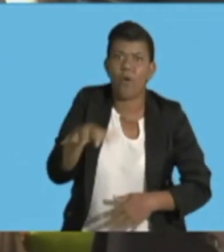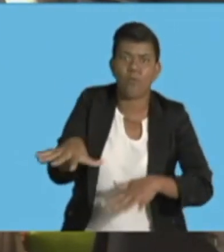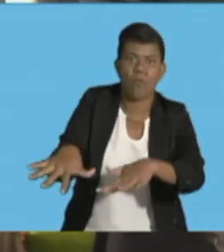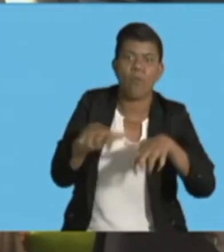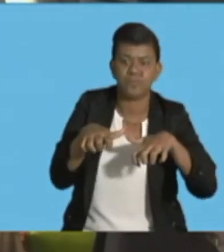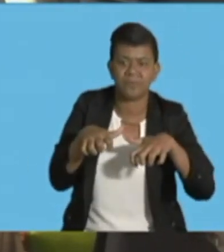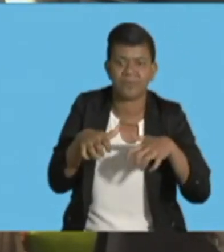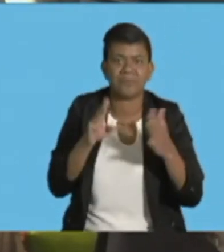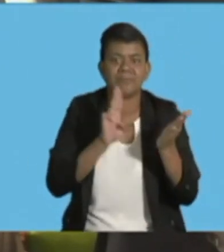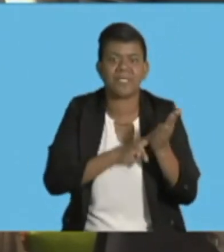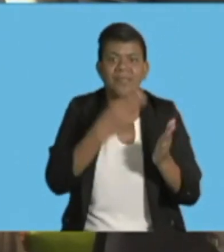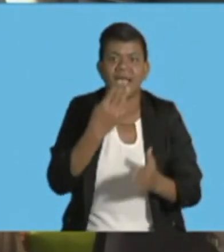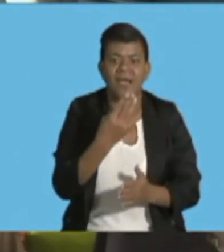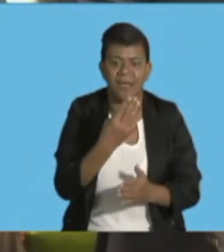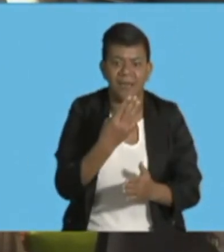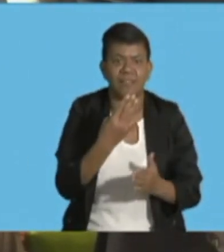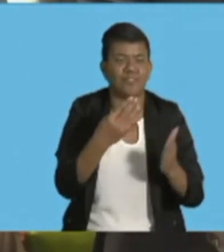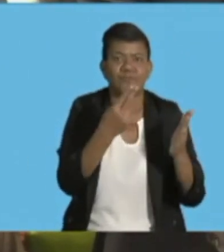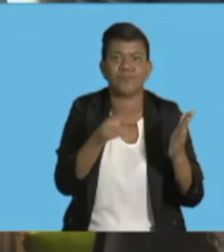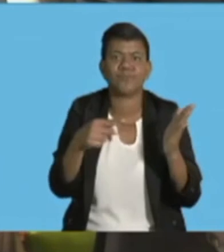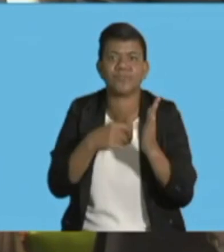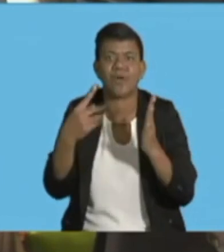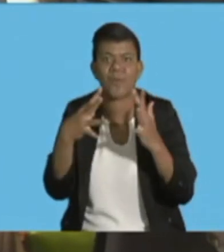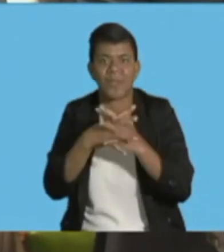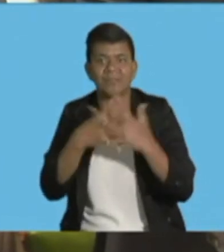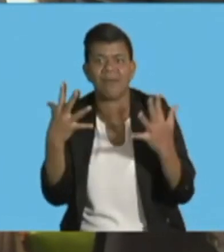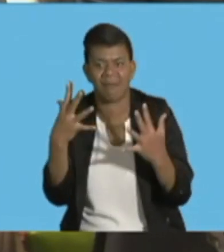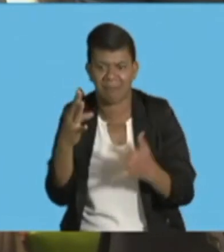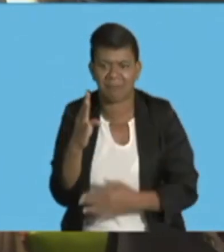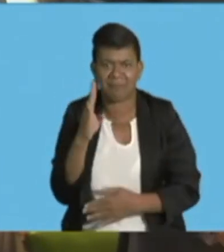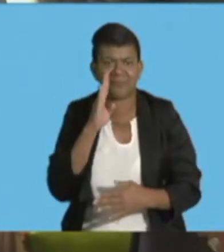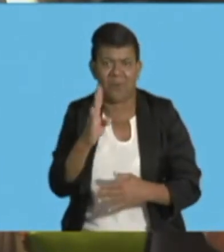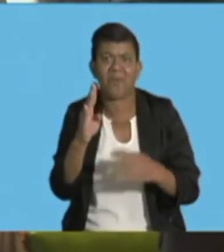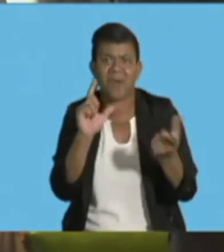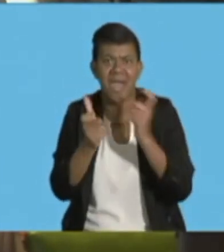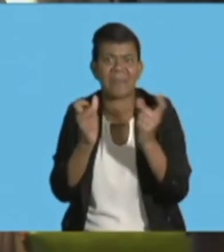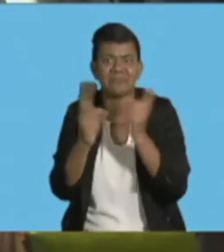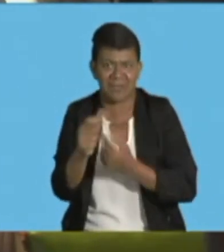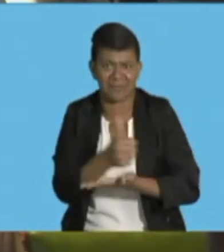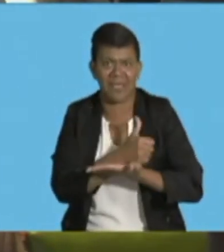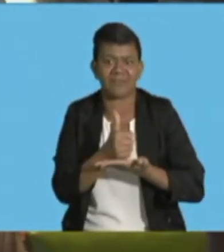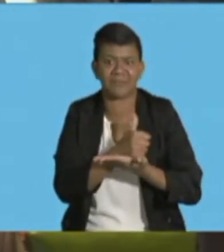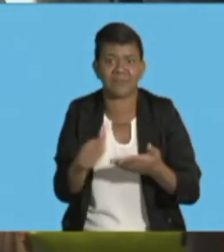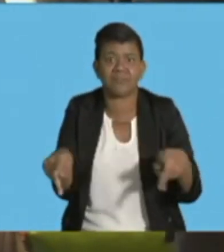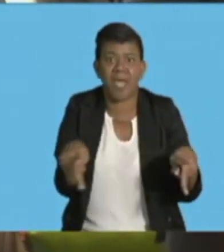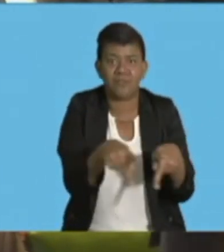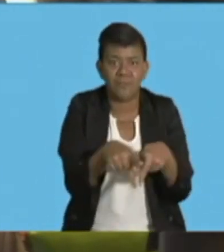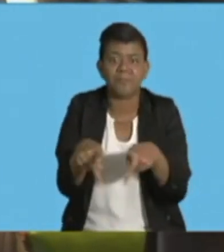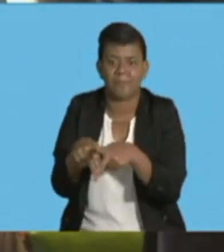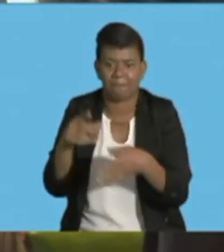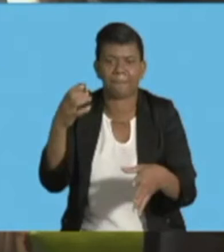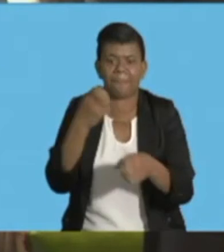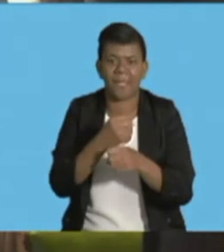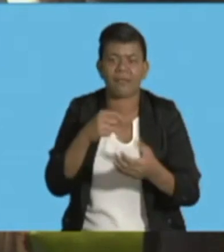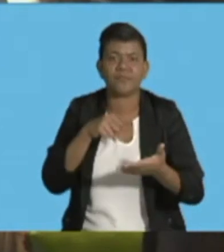CAP actually stands for, Mr. Speaker, sir, Climate Action Pacific Partnership Conference that concluded on Tuesday afternoon. The